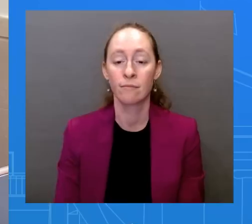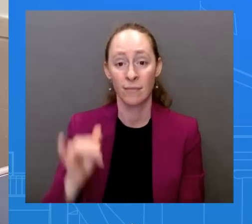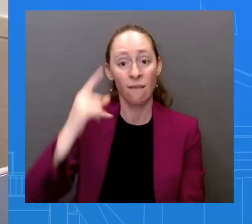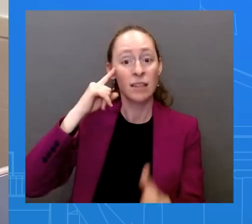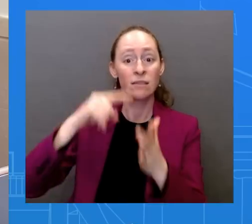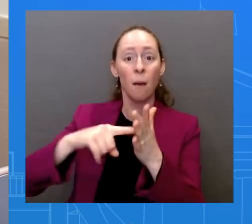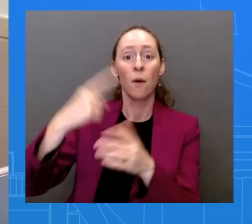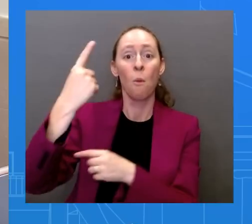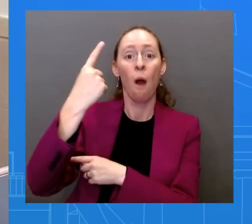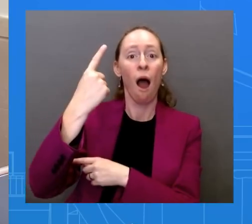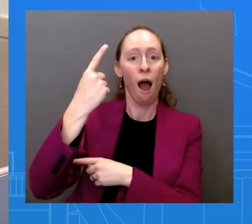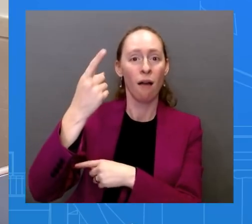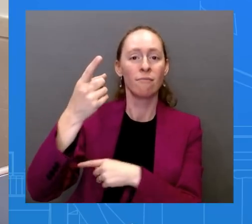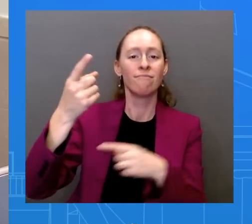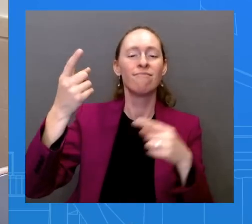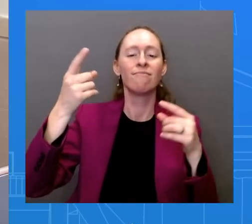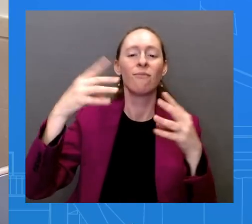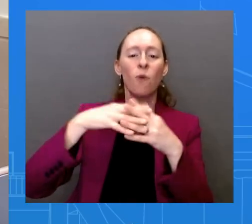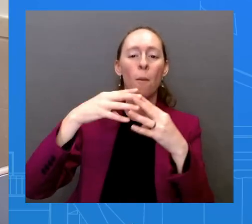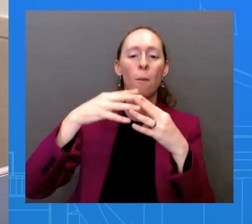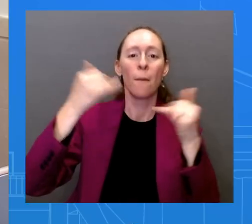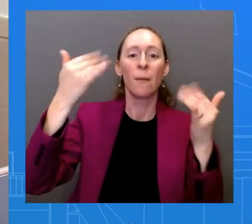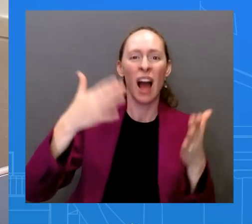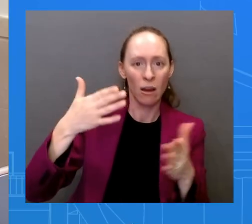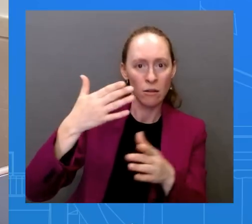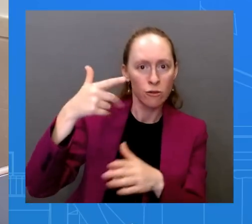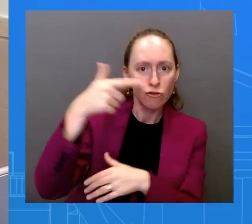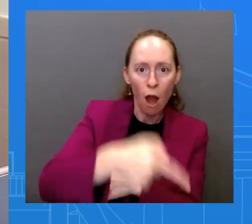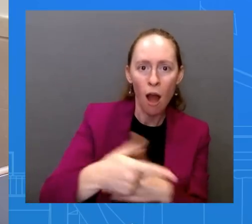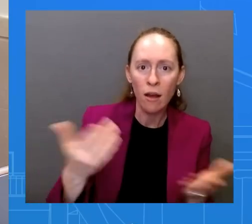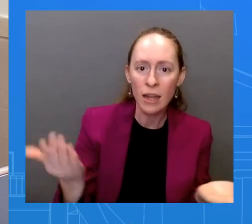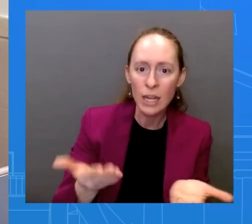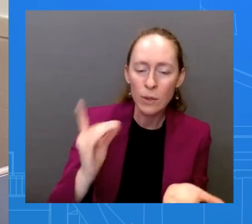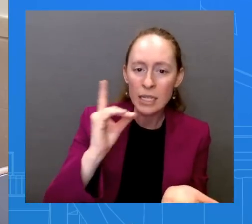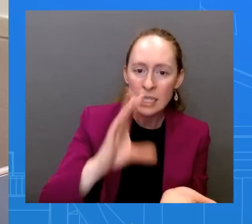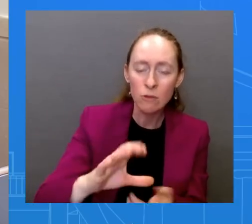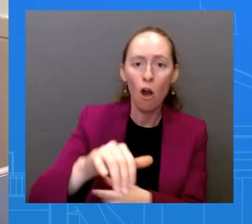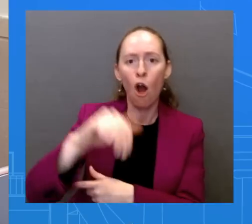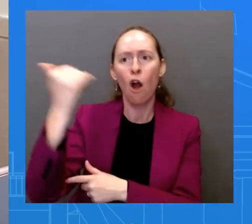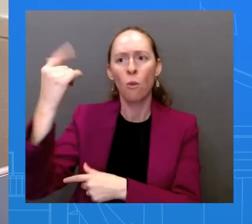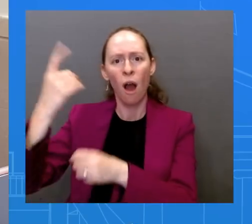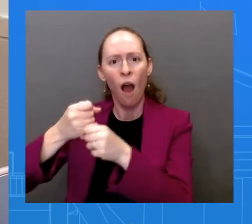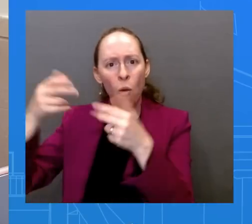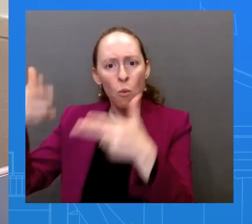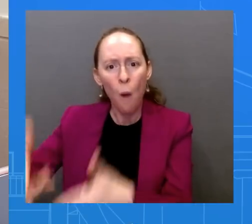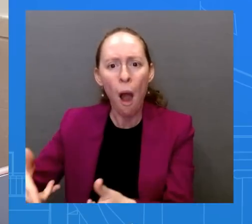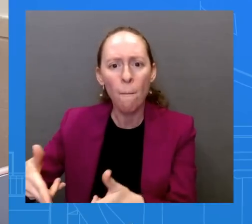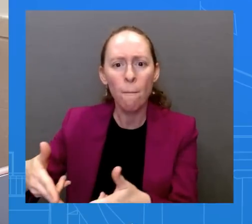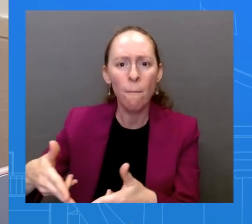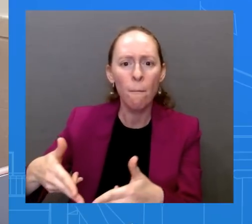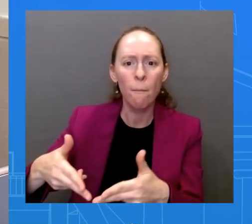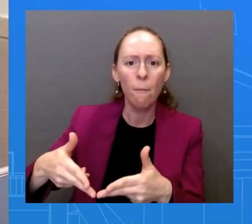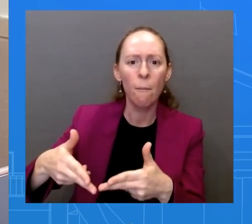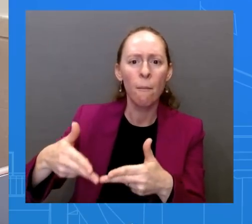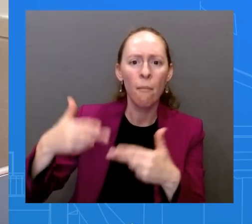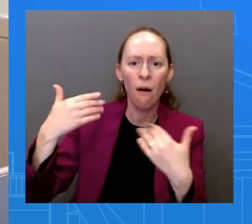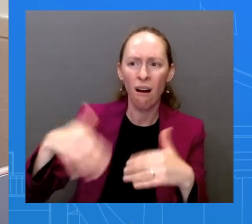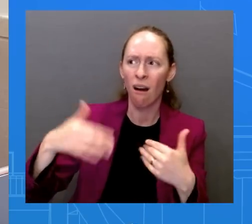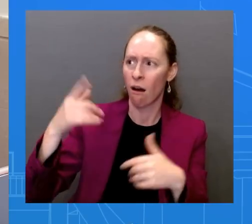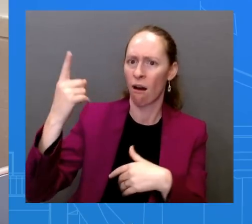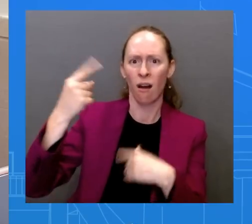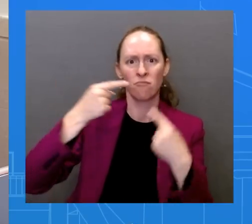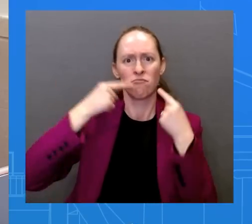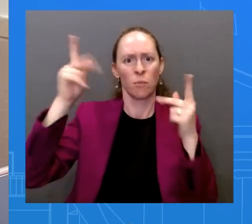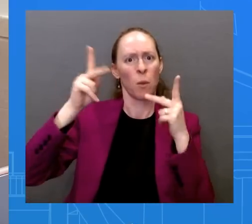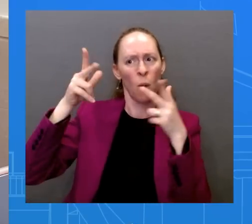Congress, had her house robbed. These are high-profile people. So should everyday Americans who are not in the public eye